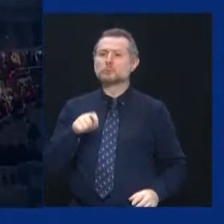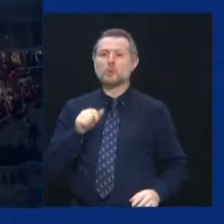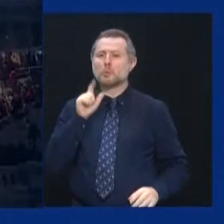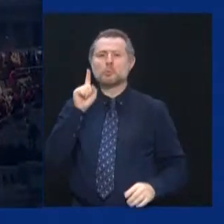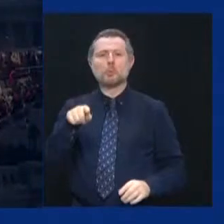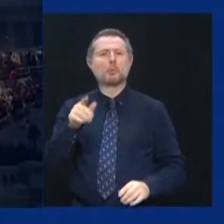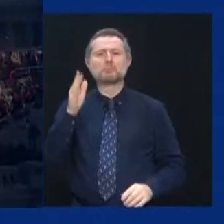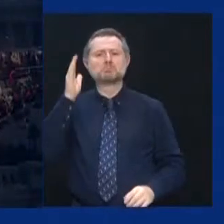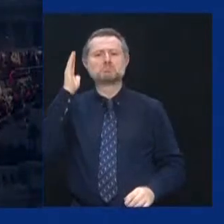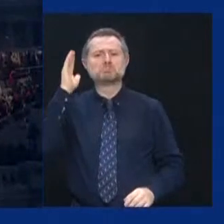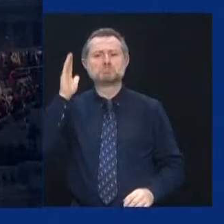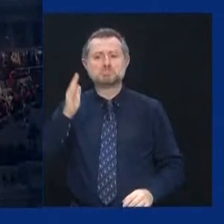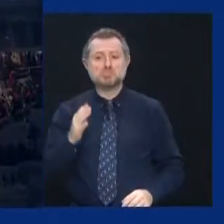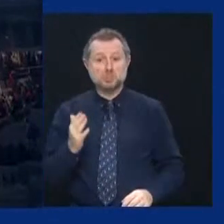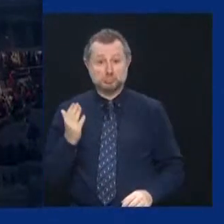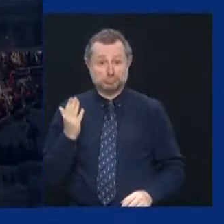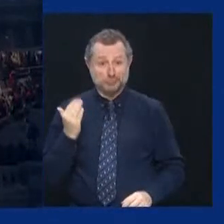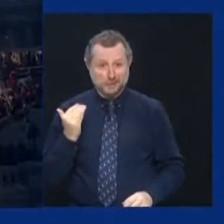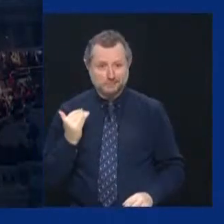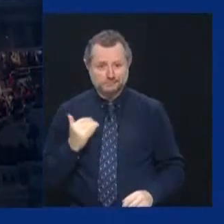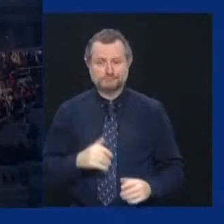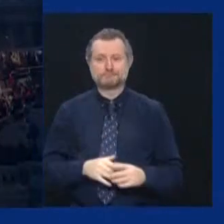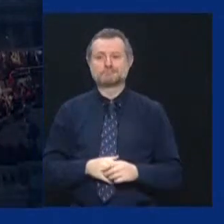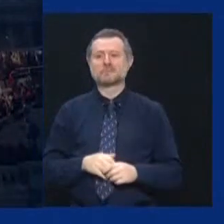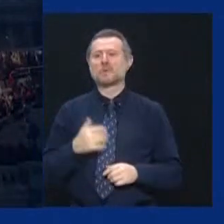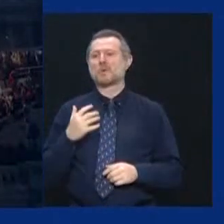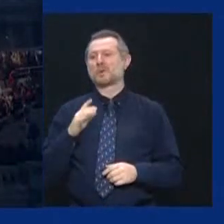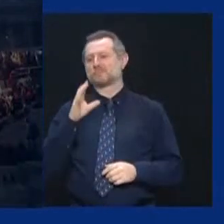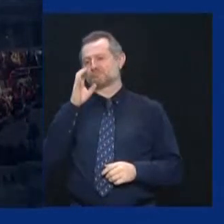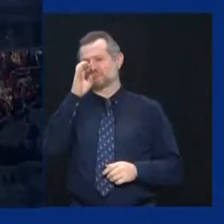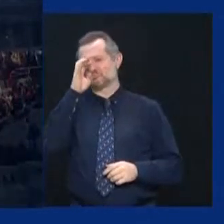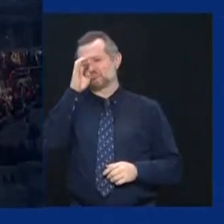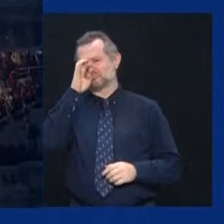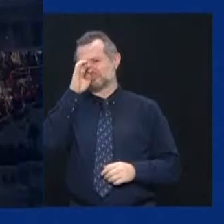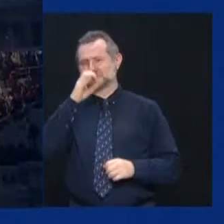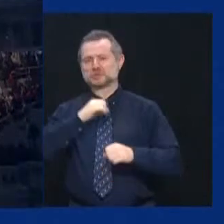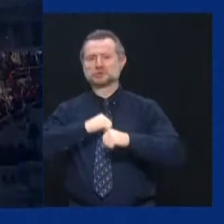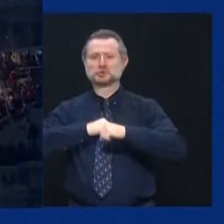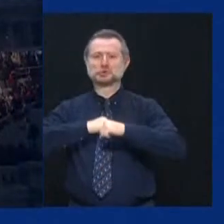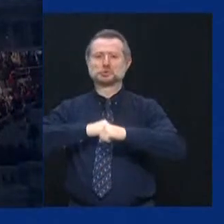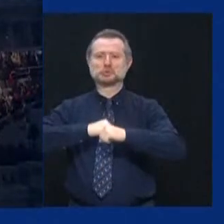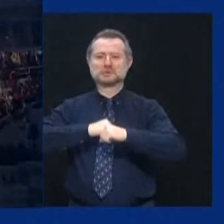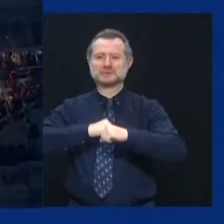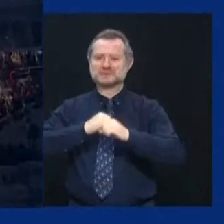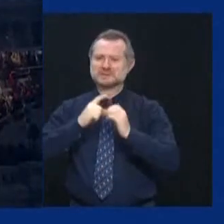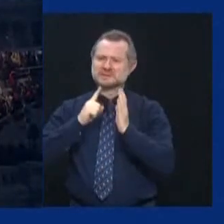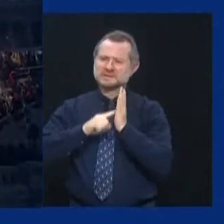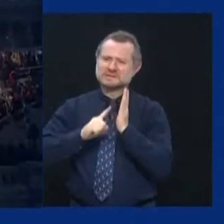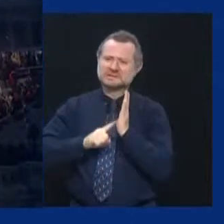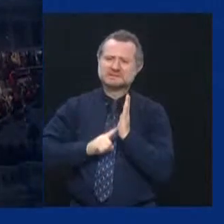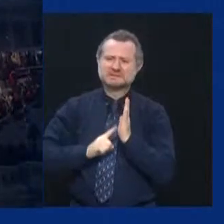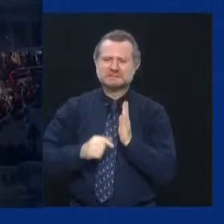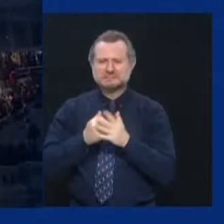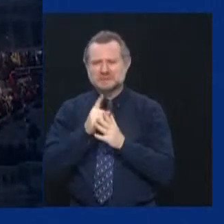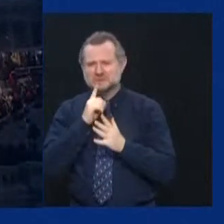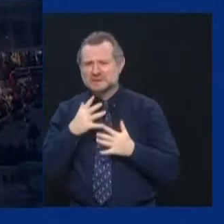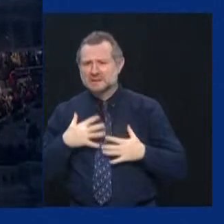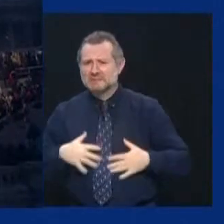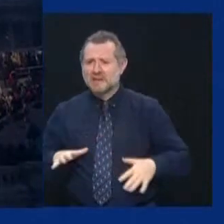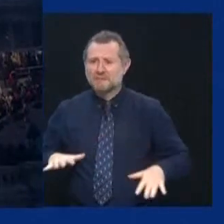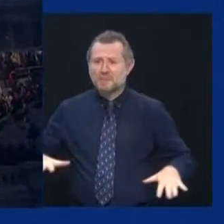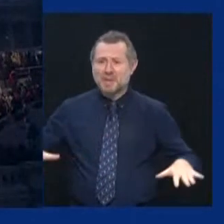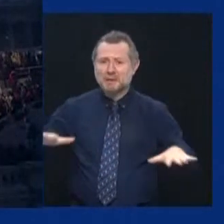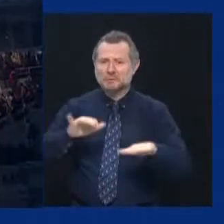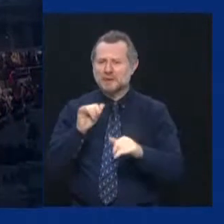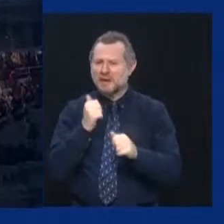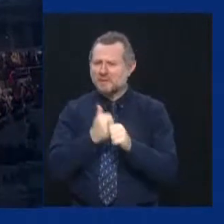Union. Why? They were so security conscious that they said, well, if everyone is in the state